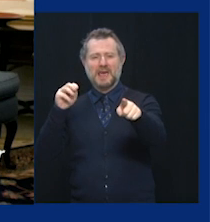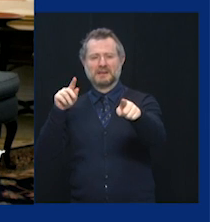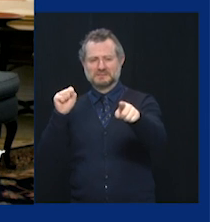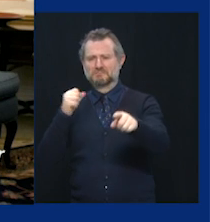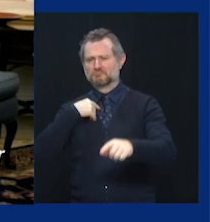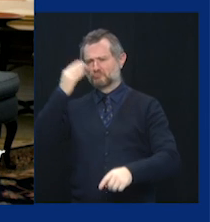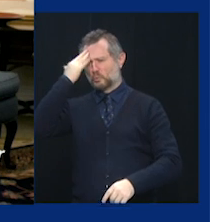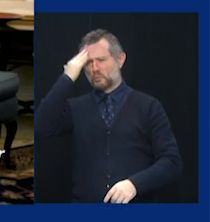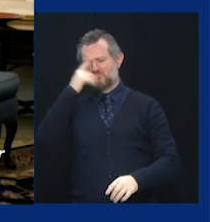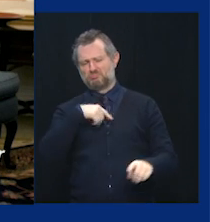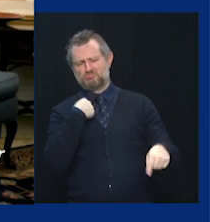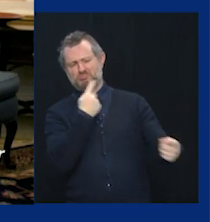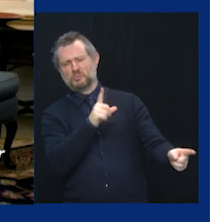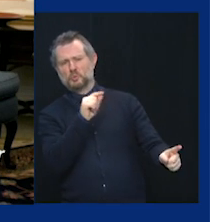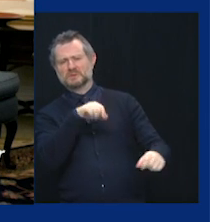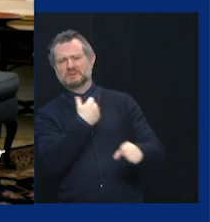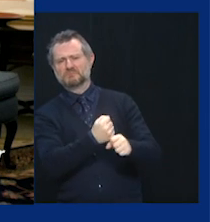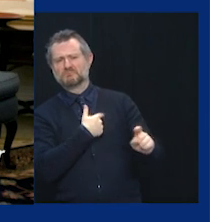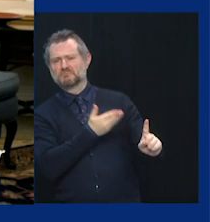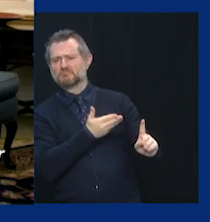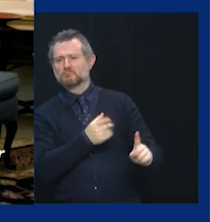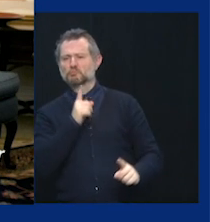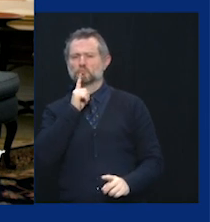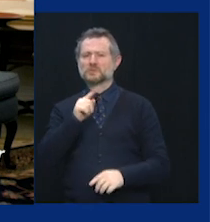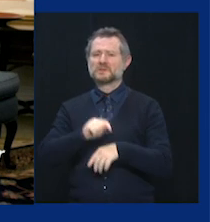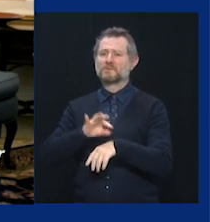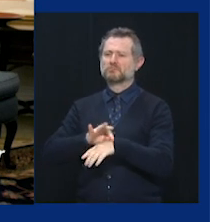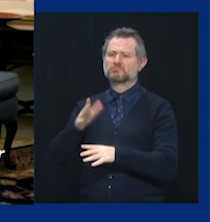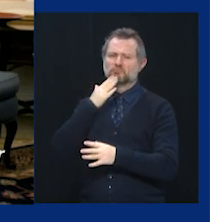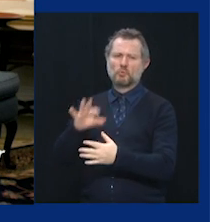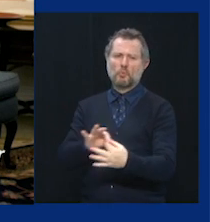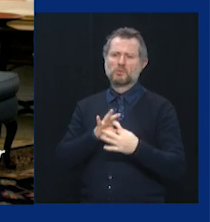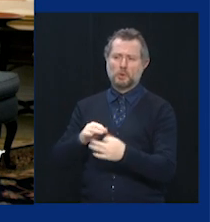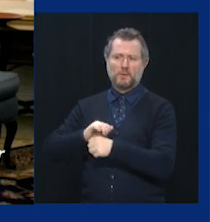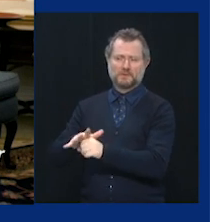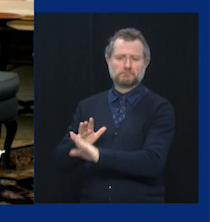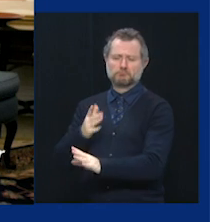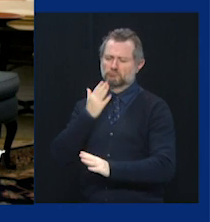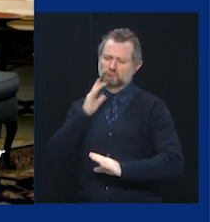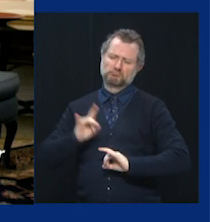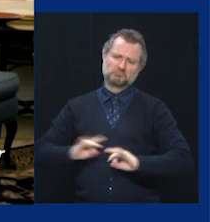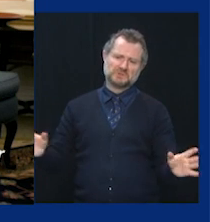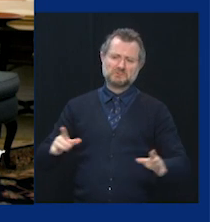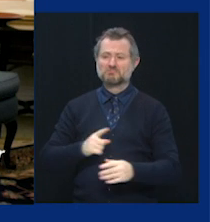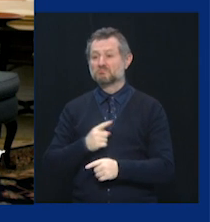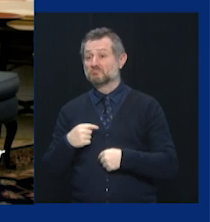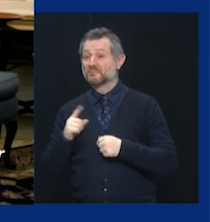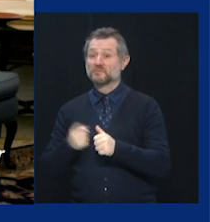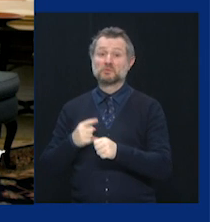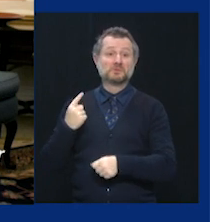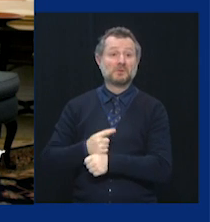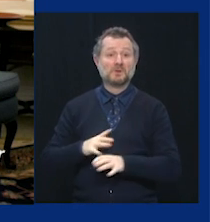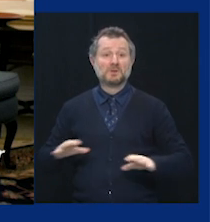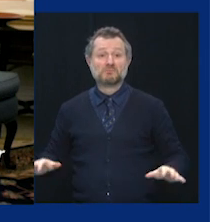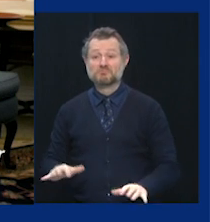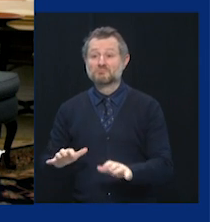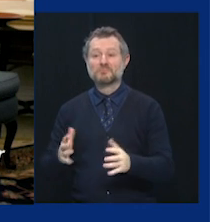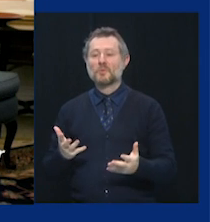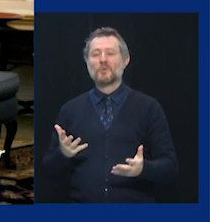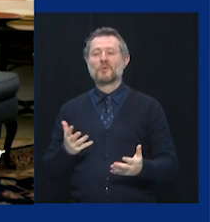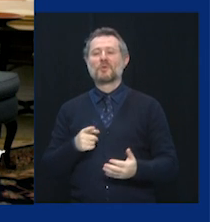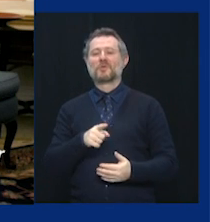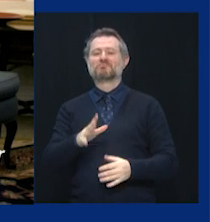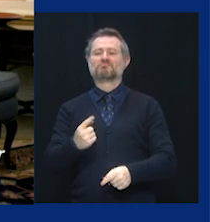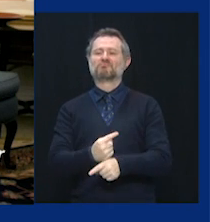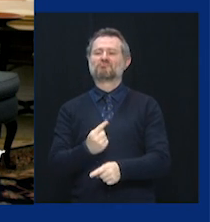pro, and you see even on day one, the actions they're taking are just long overdue. Use the